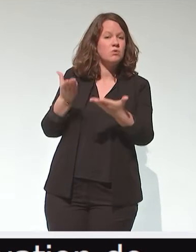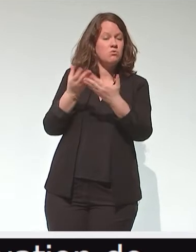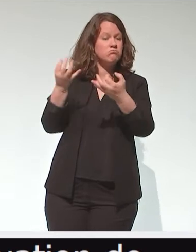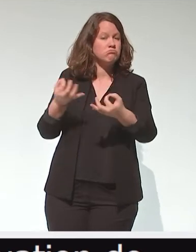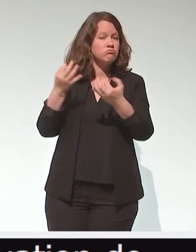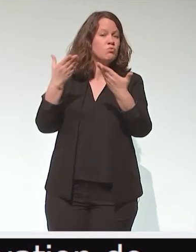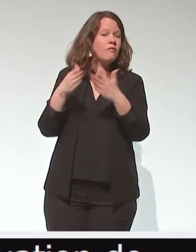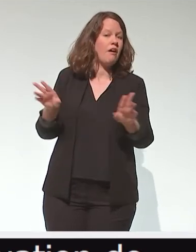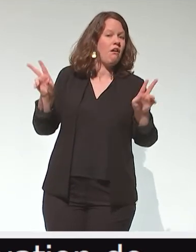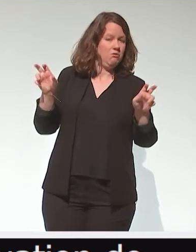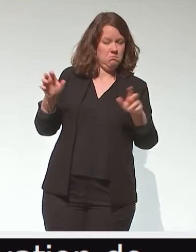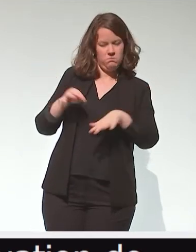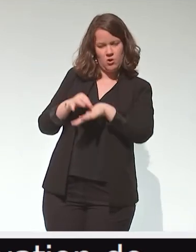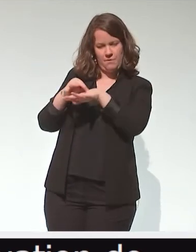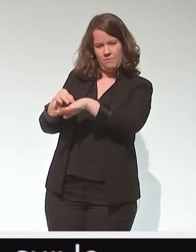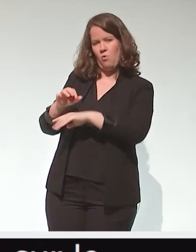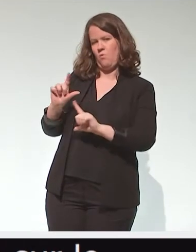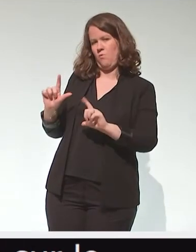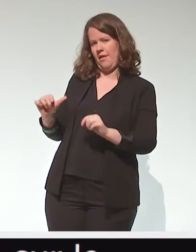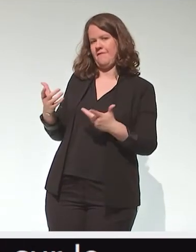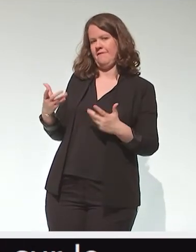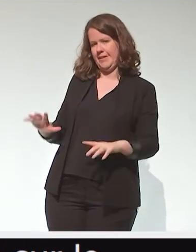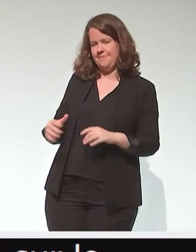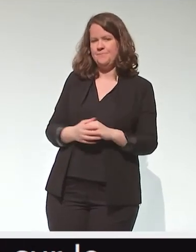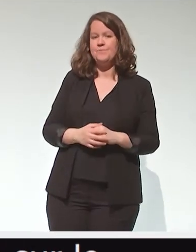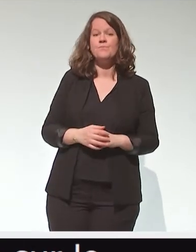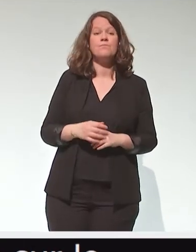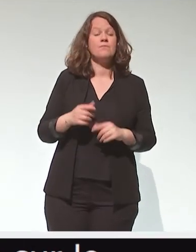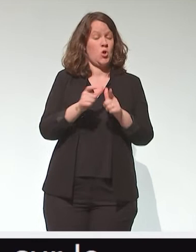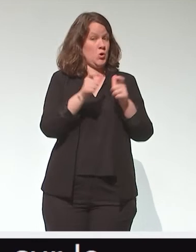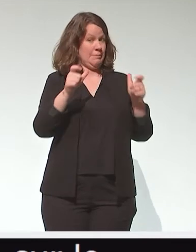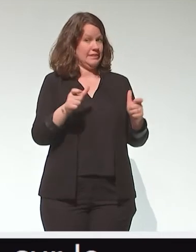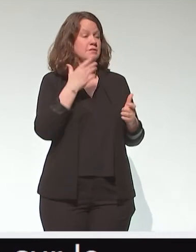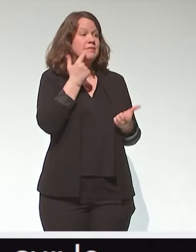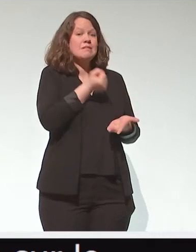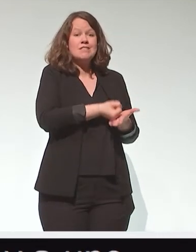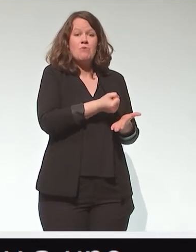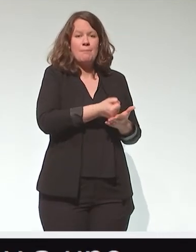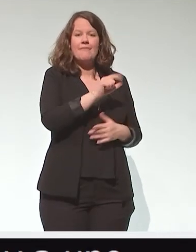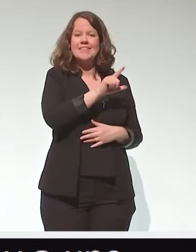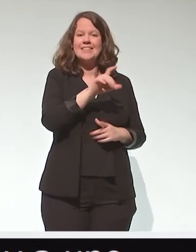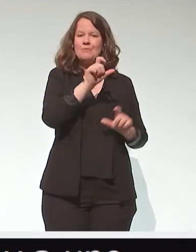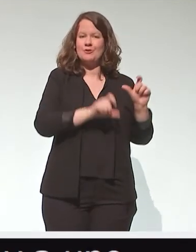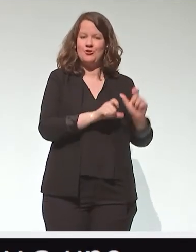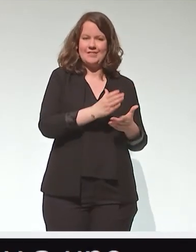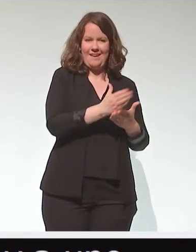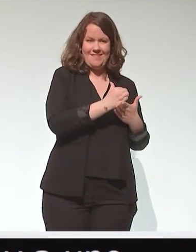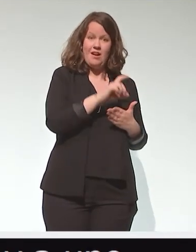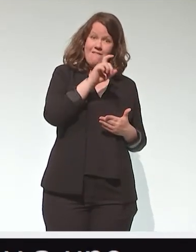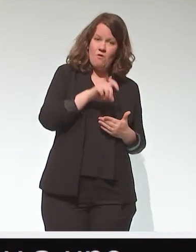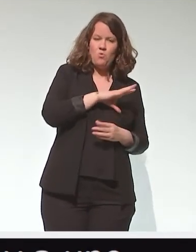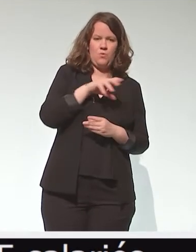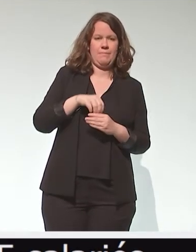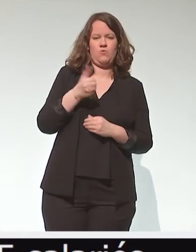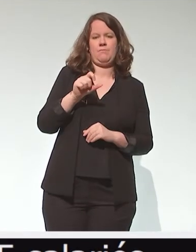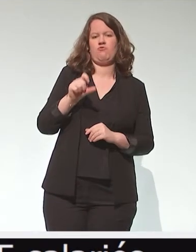employ at least 4% of persons with disabilities, or this obligation can be